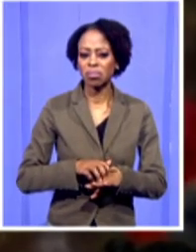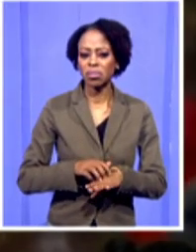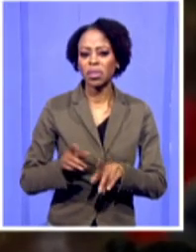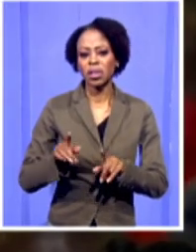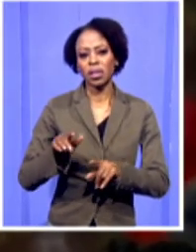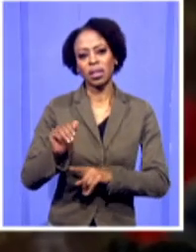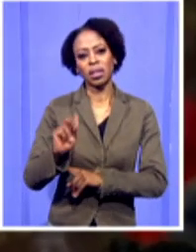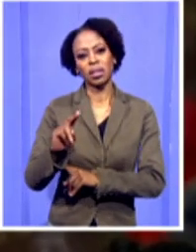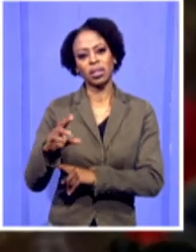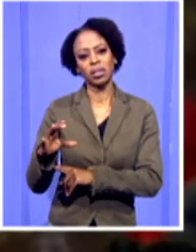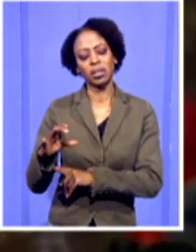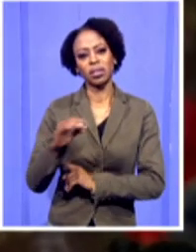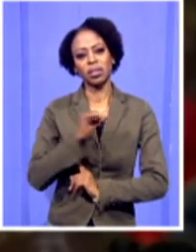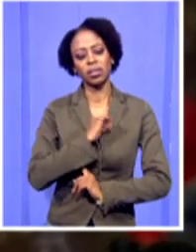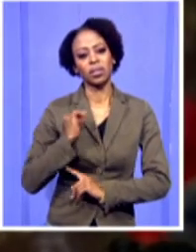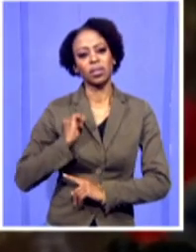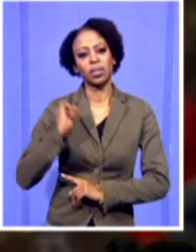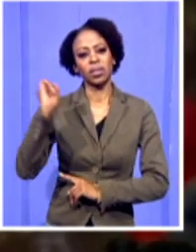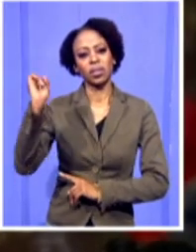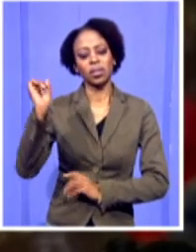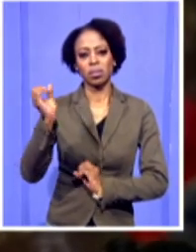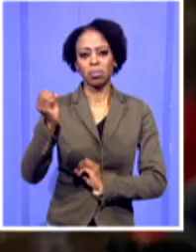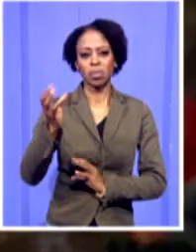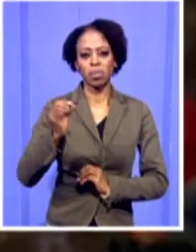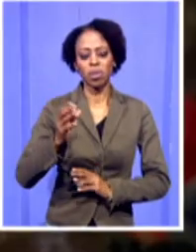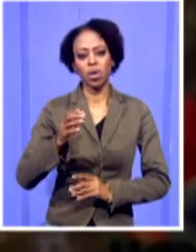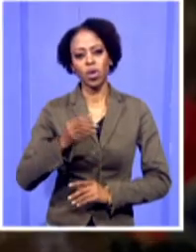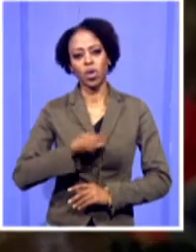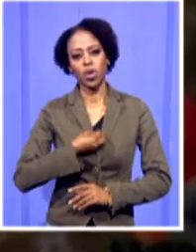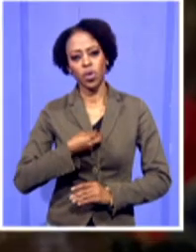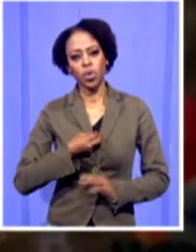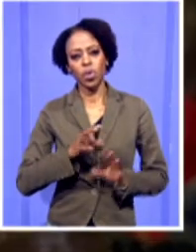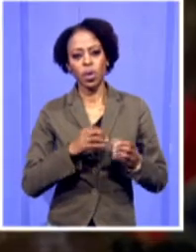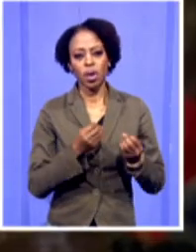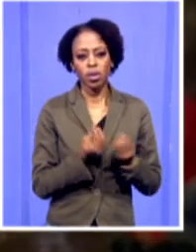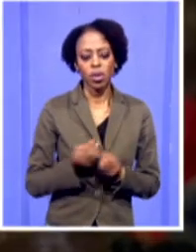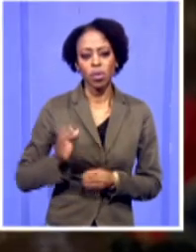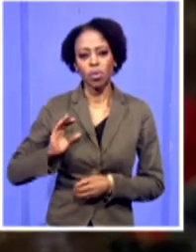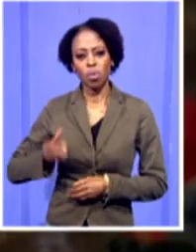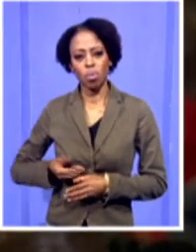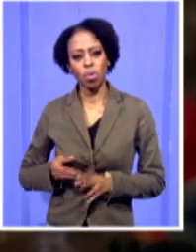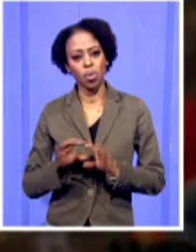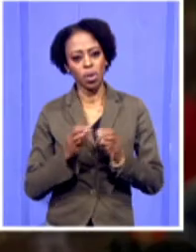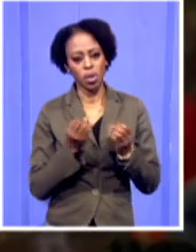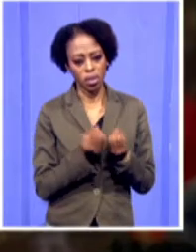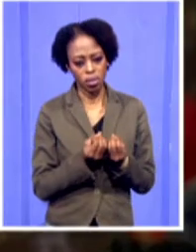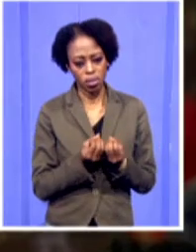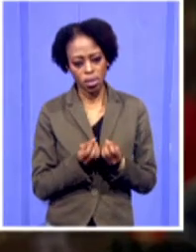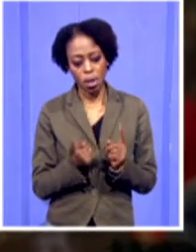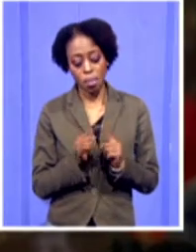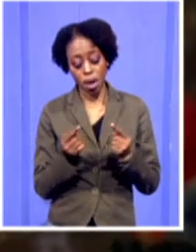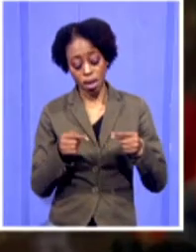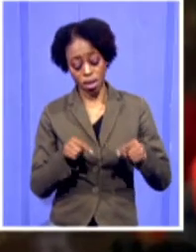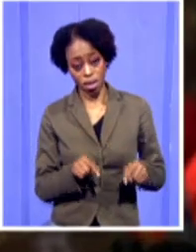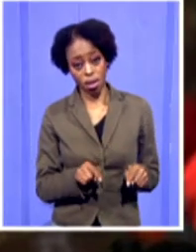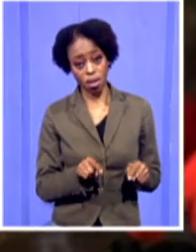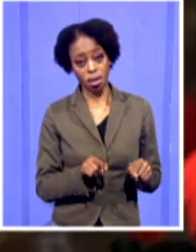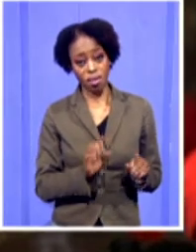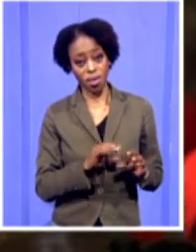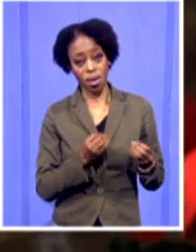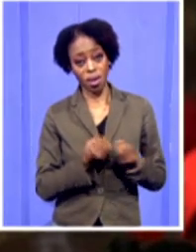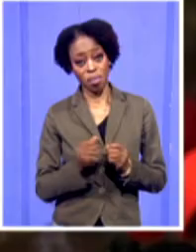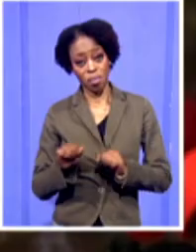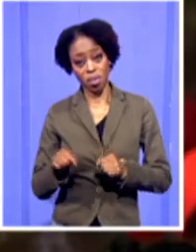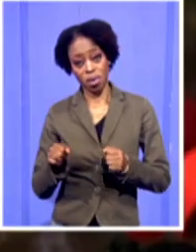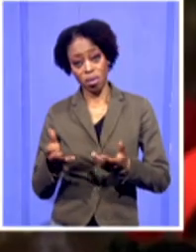party COSATU speak after the Youth League or the Women's League. Now here in the party, we let